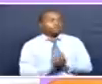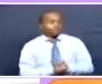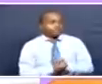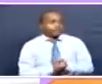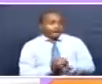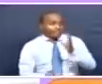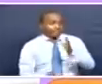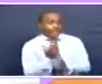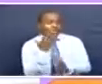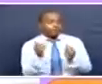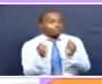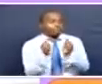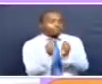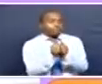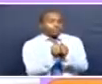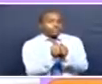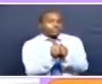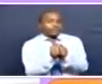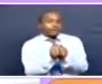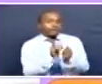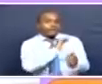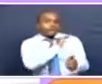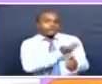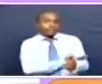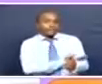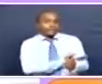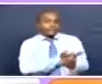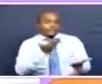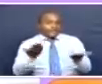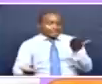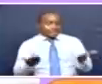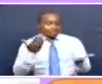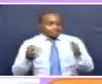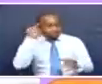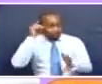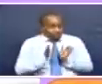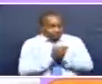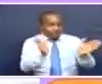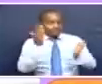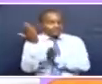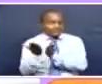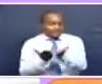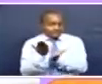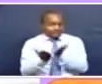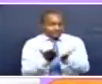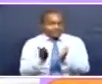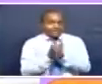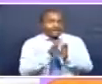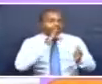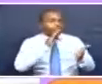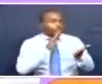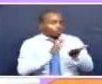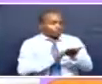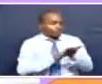what we call the capacity assessment for the public service. And the recommendation for